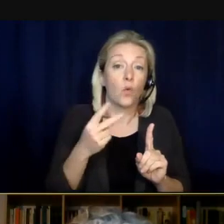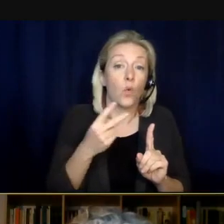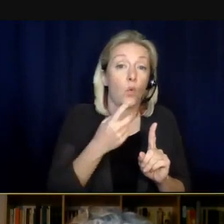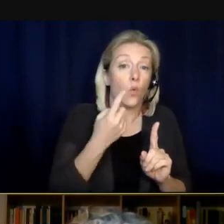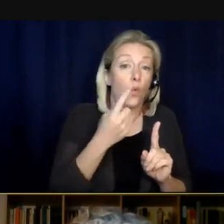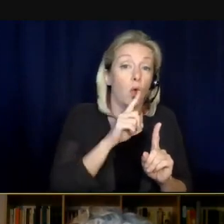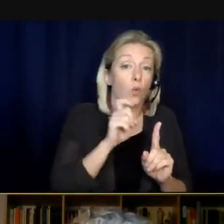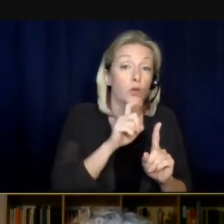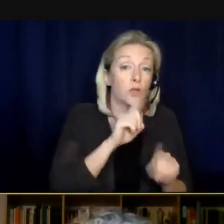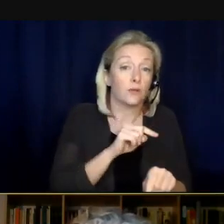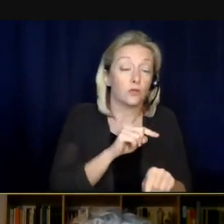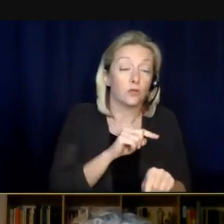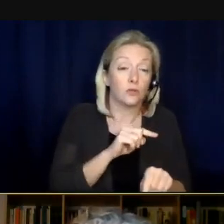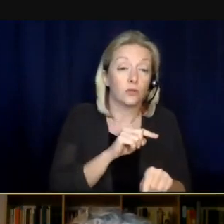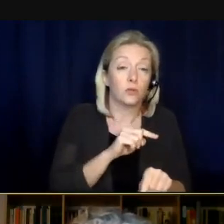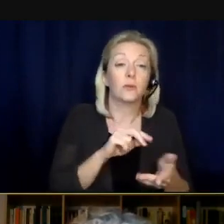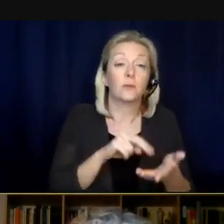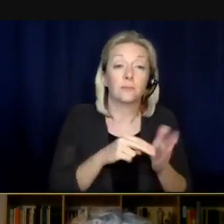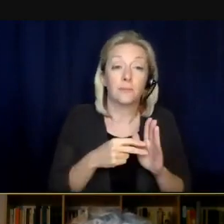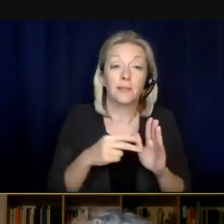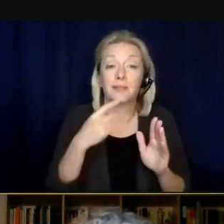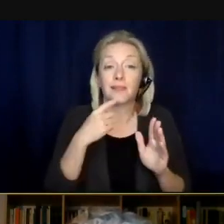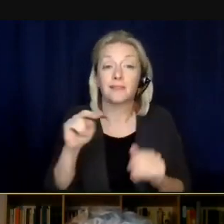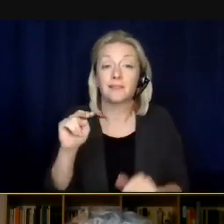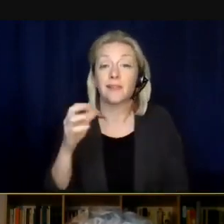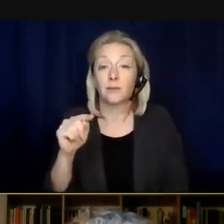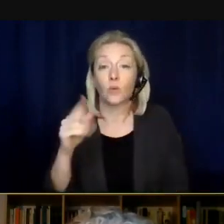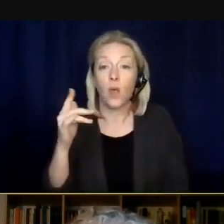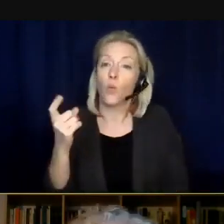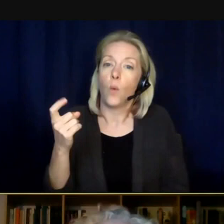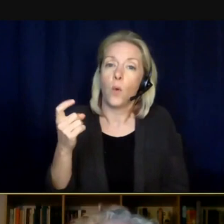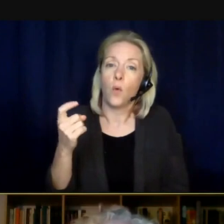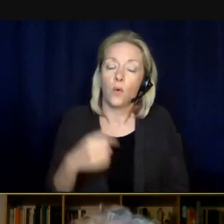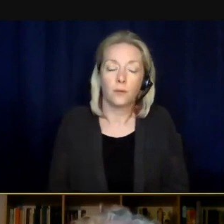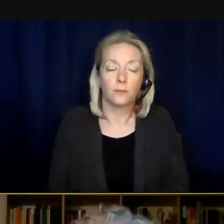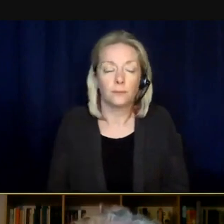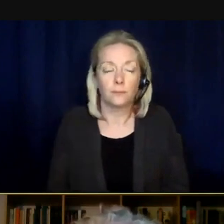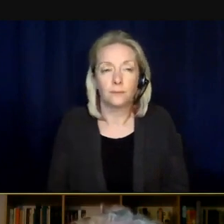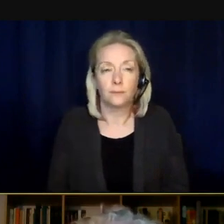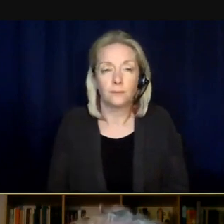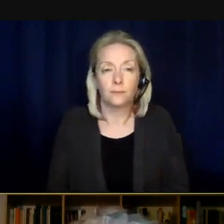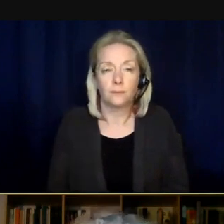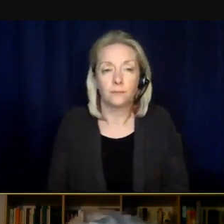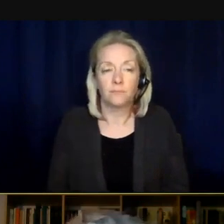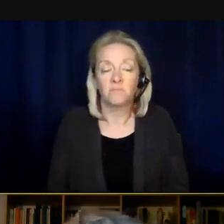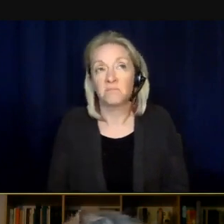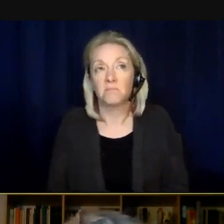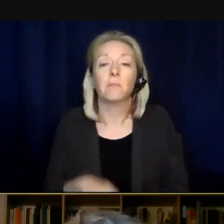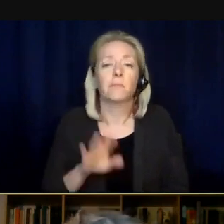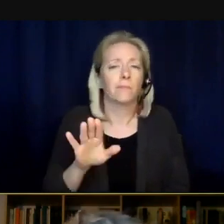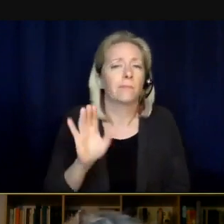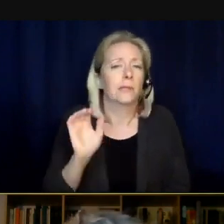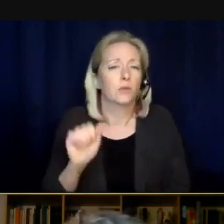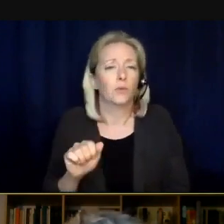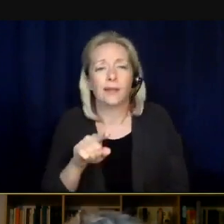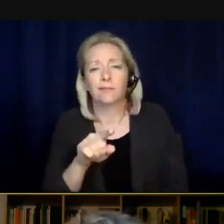2. So that's why the next appears. If we want to change, and we can always